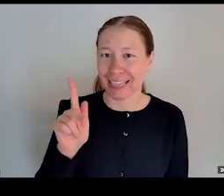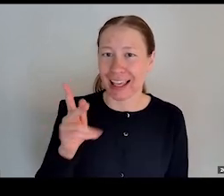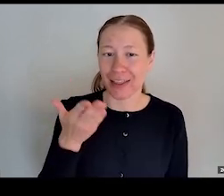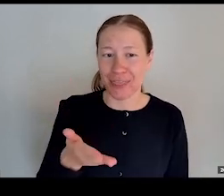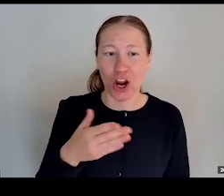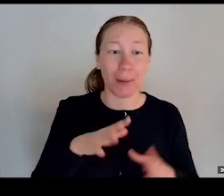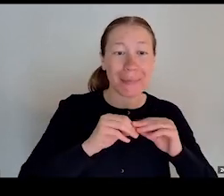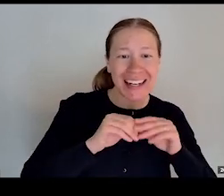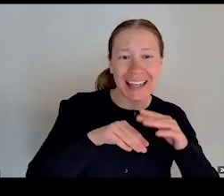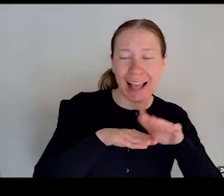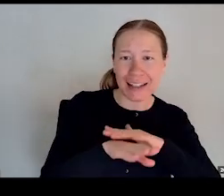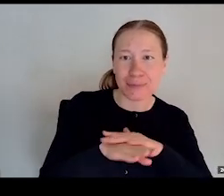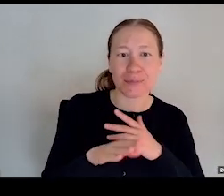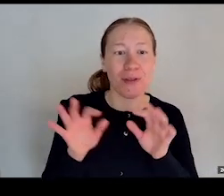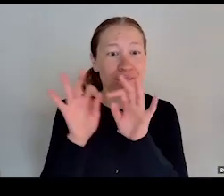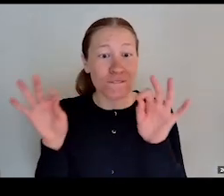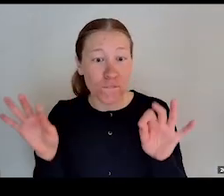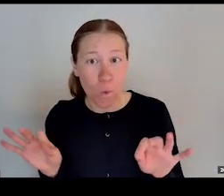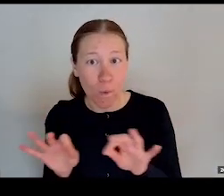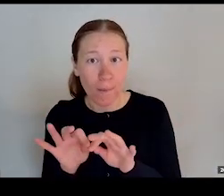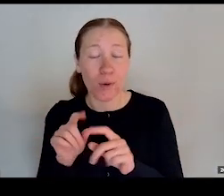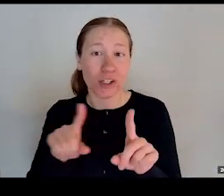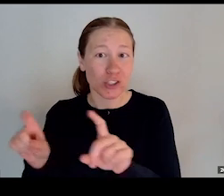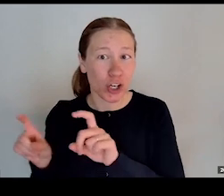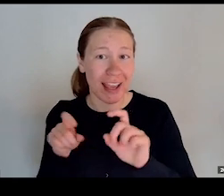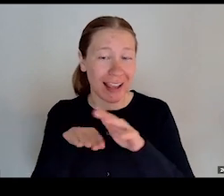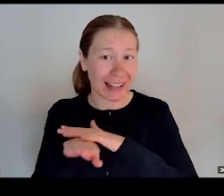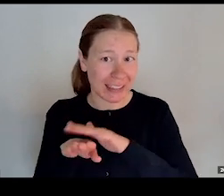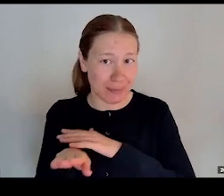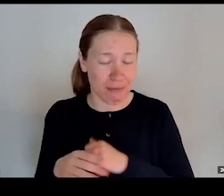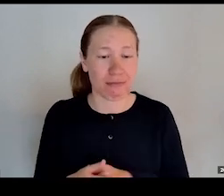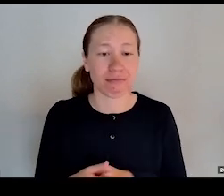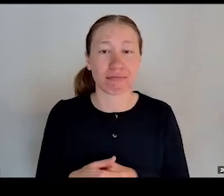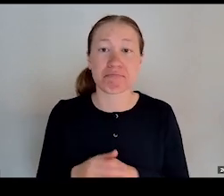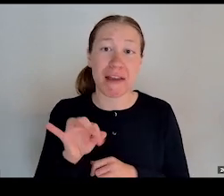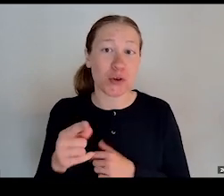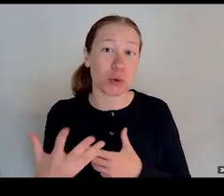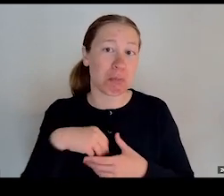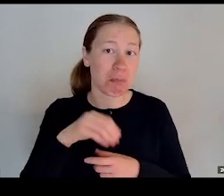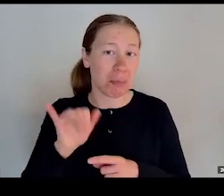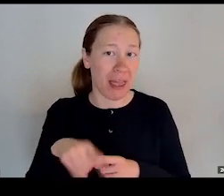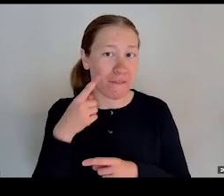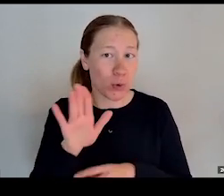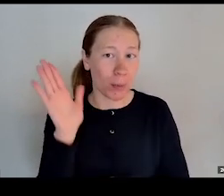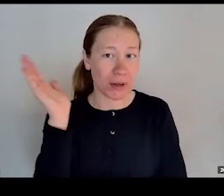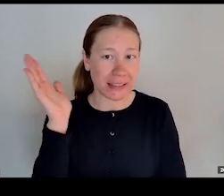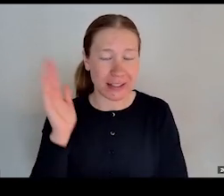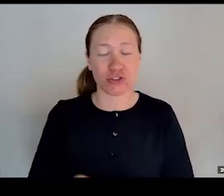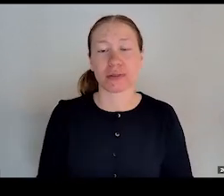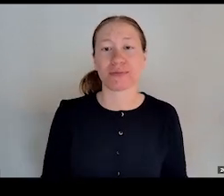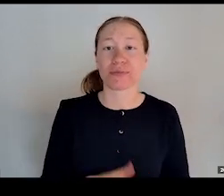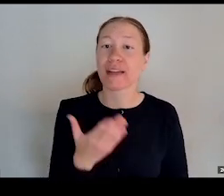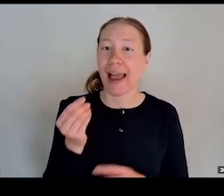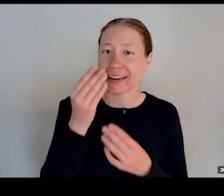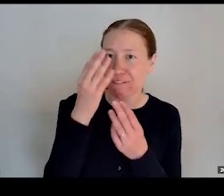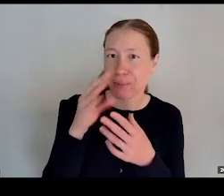accessibility, form and survey accessibility, if you're incorporating that into your presentation style, as well as information